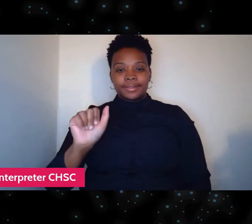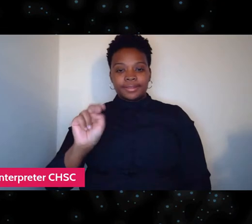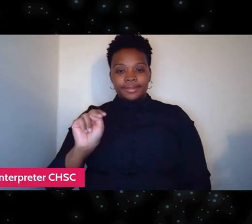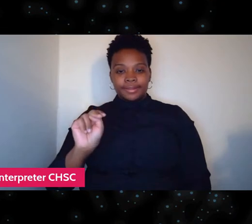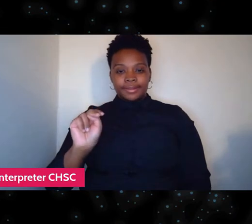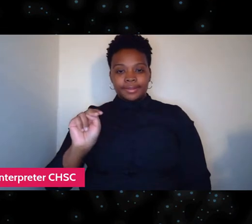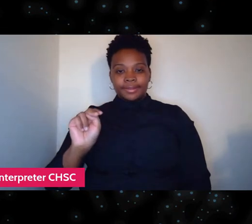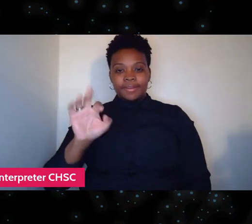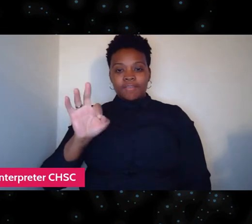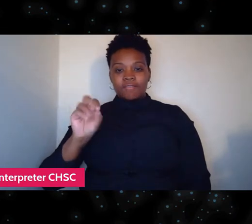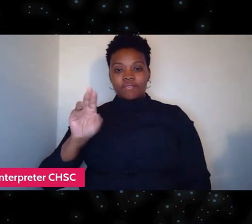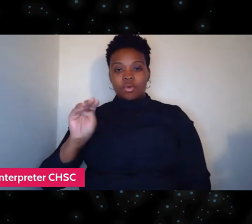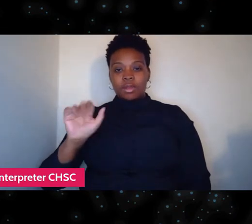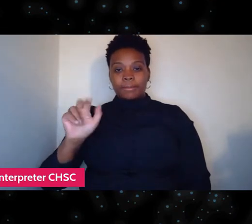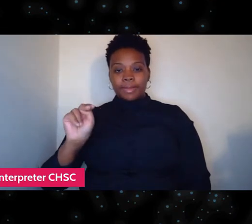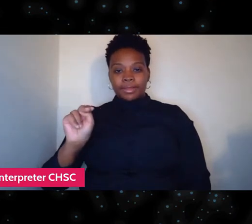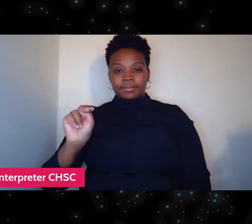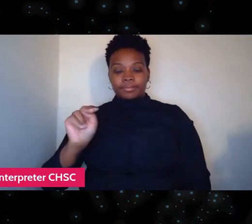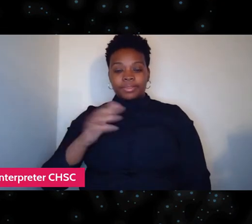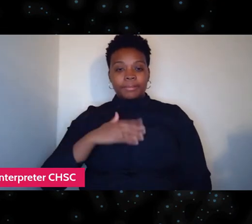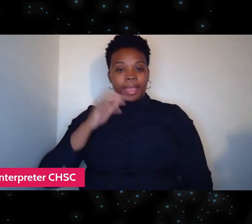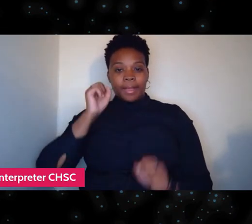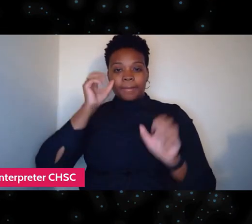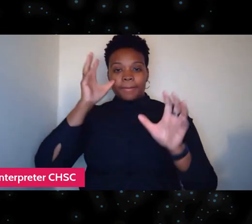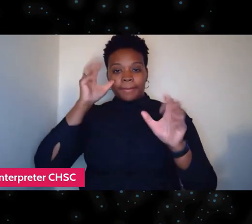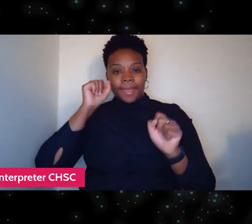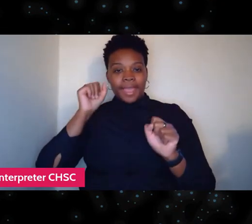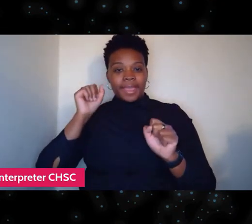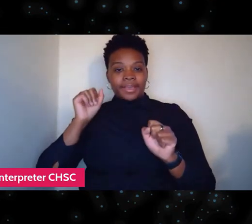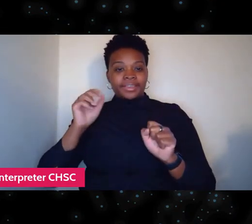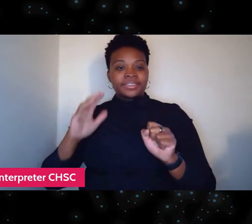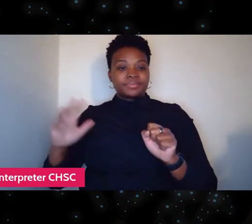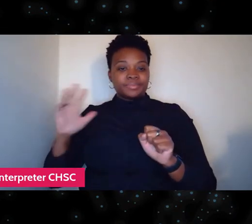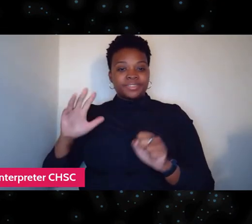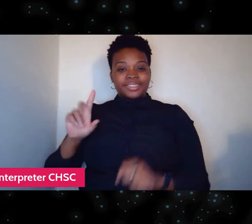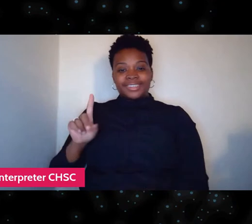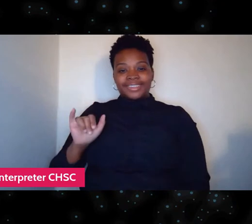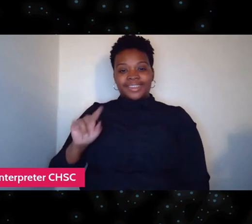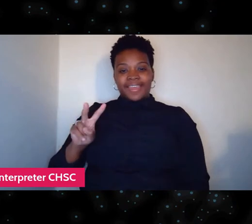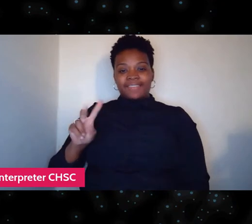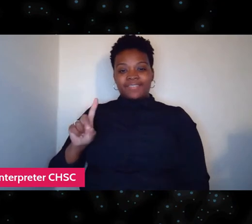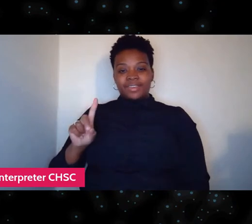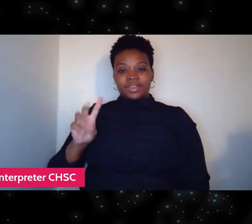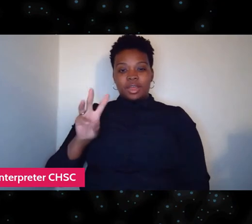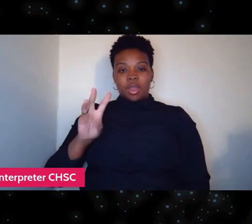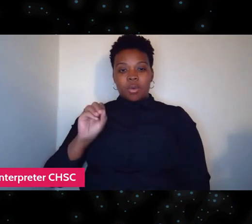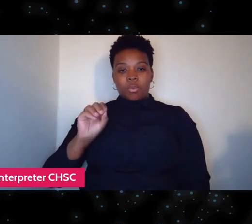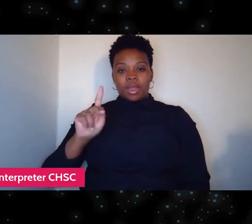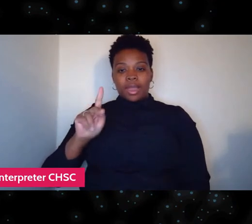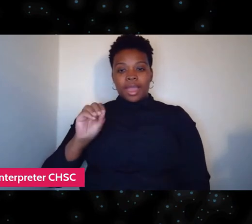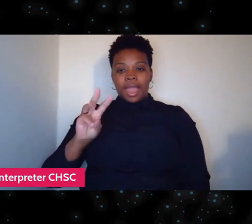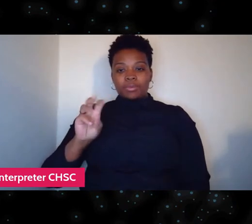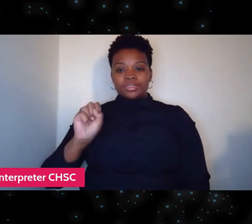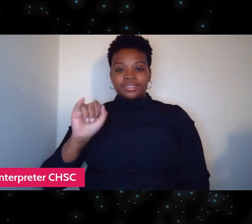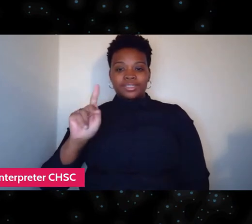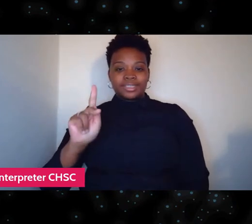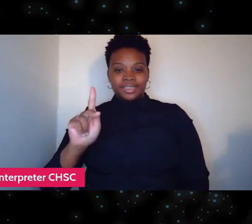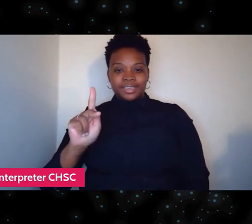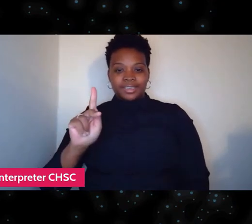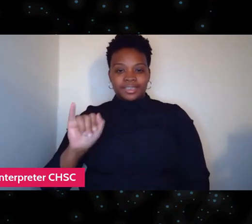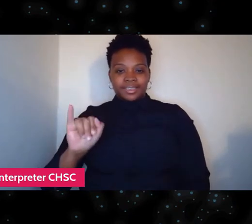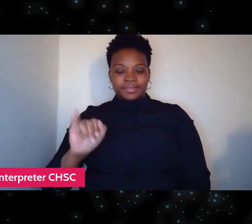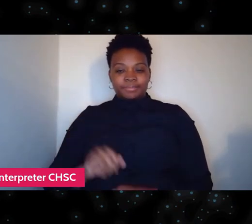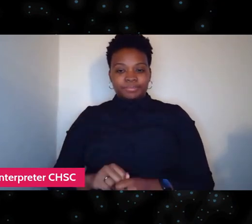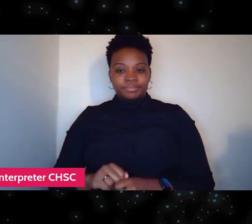my amazing predecessor, David Witkowski, because of decades of outstanding trustee